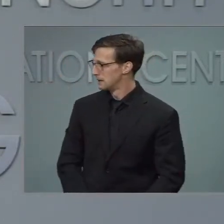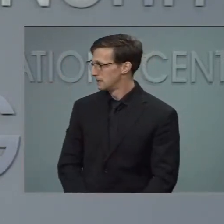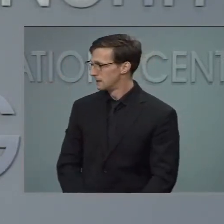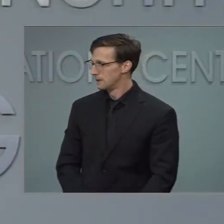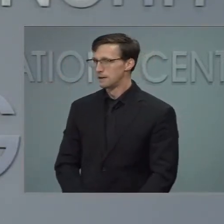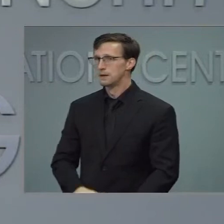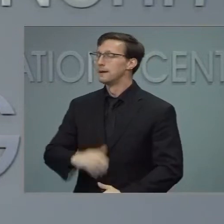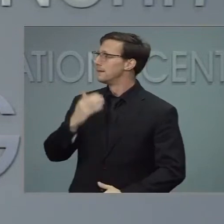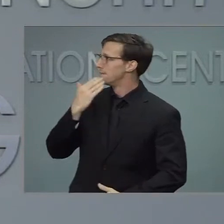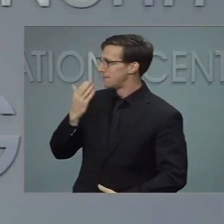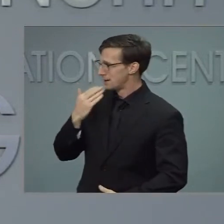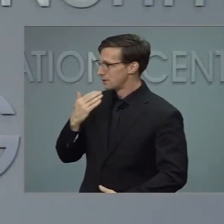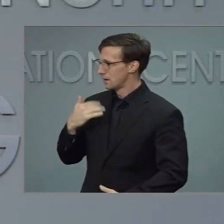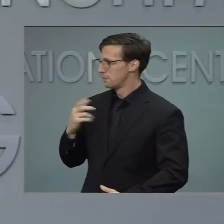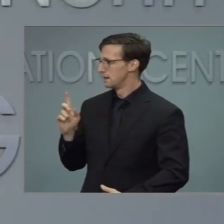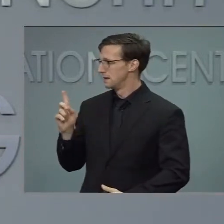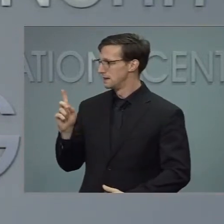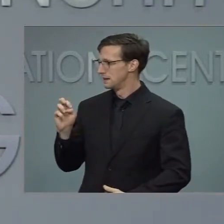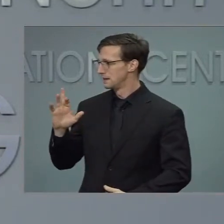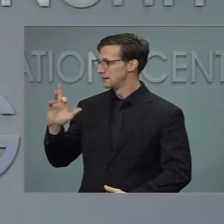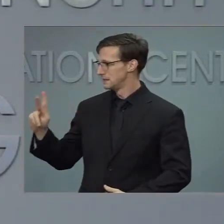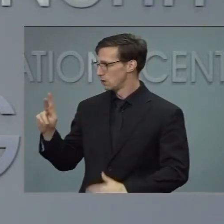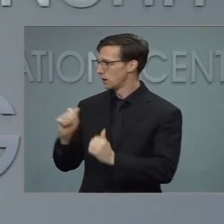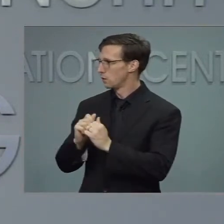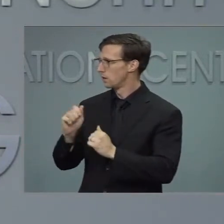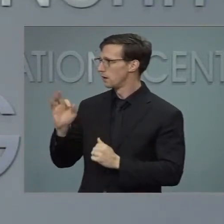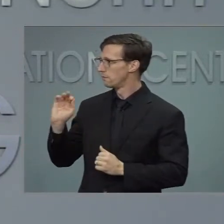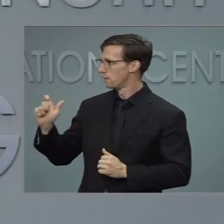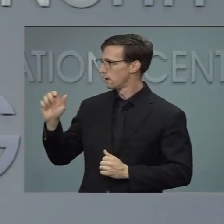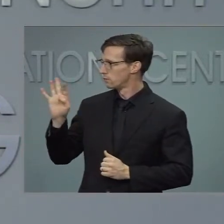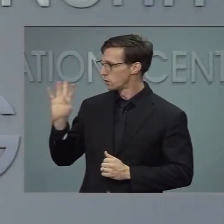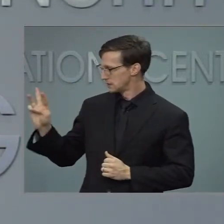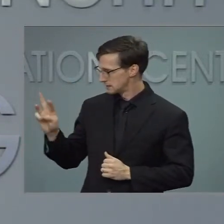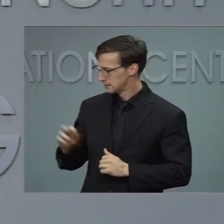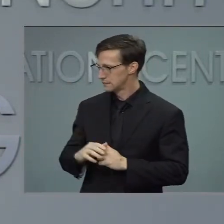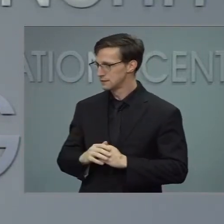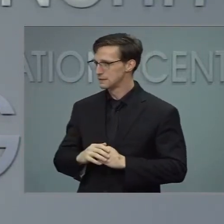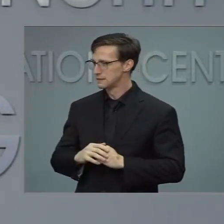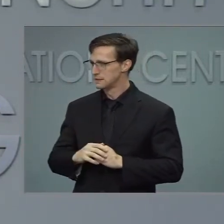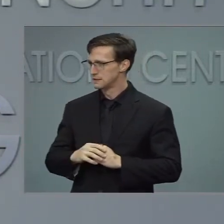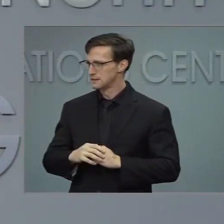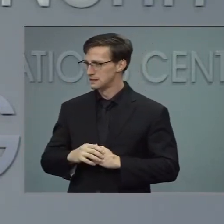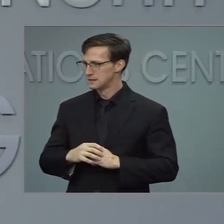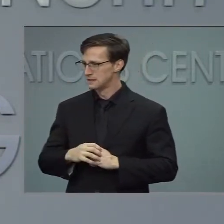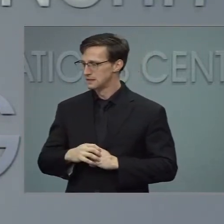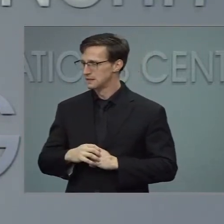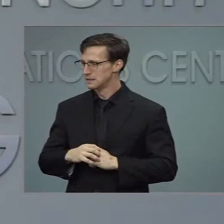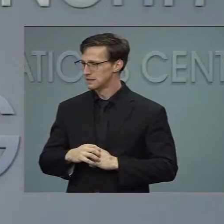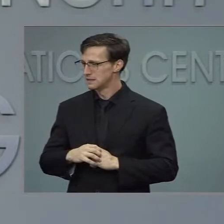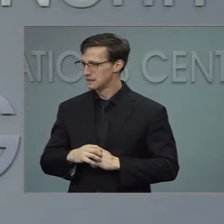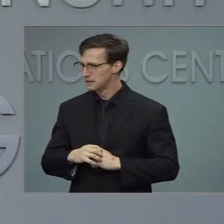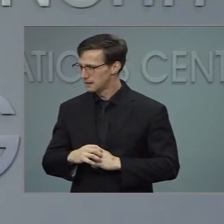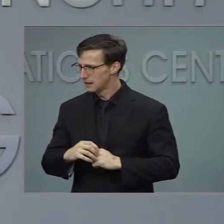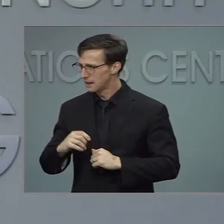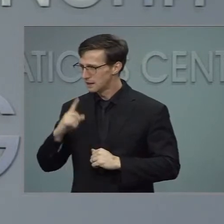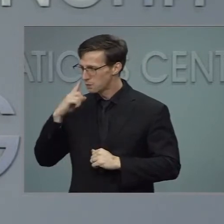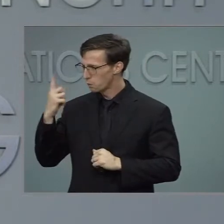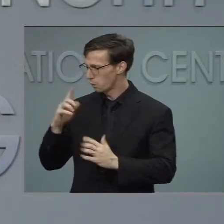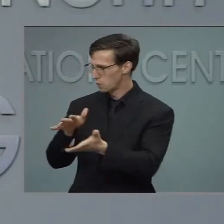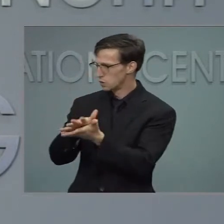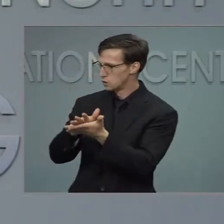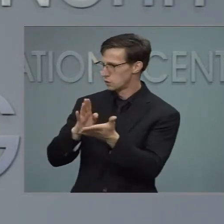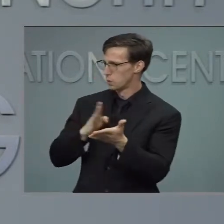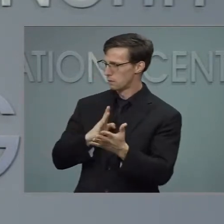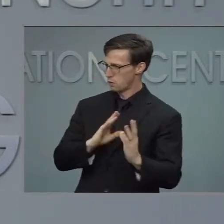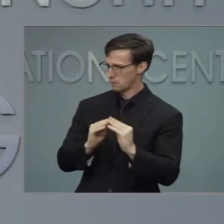Thank you for taking my question. This is Derek Dellinger with Fox 46. I attended a school board meeting earlier this week where masks were discussed. Eventually, it was made an